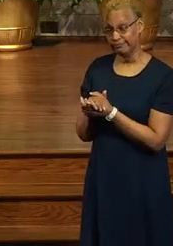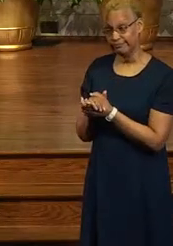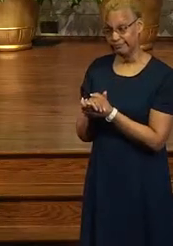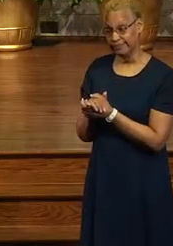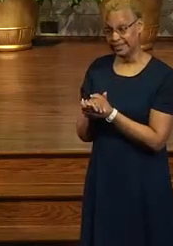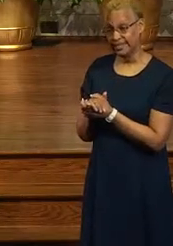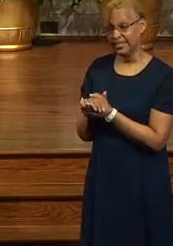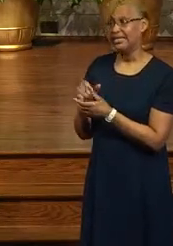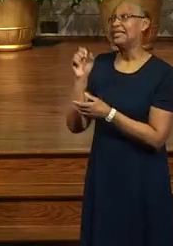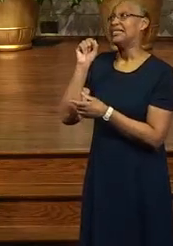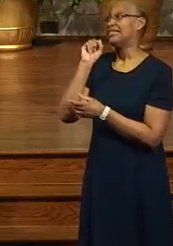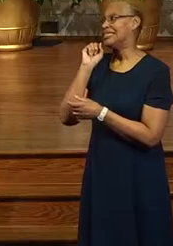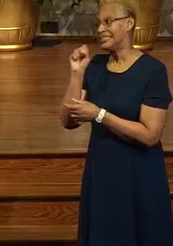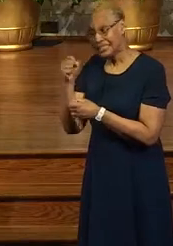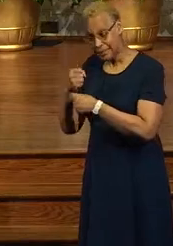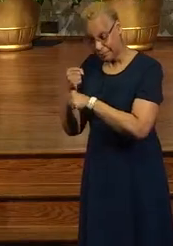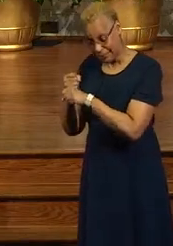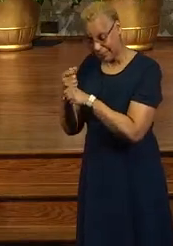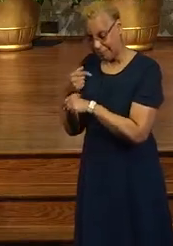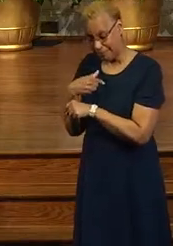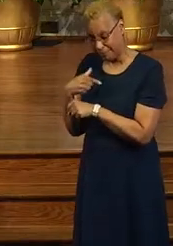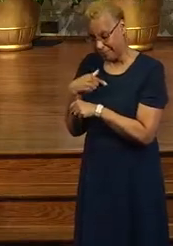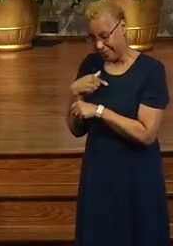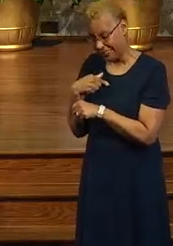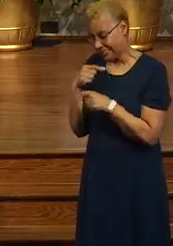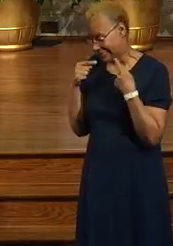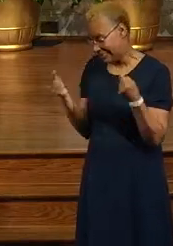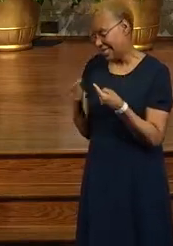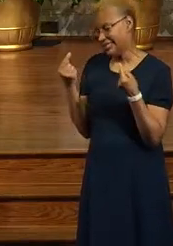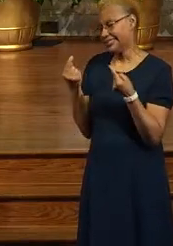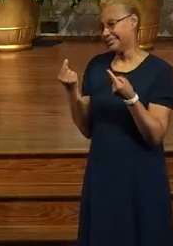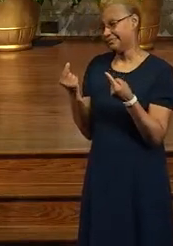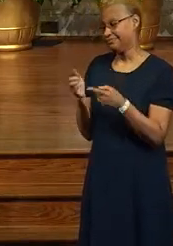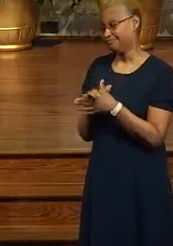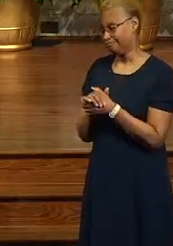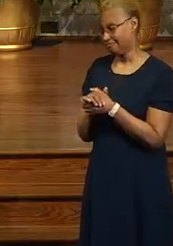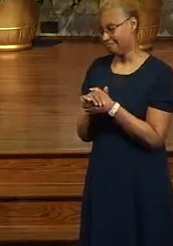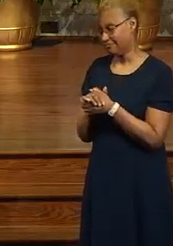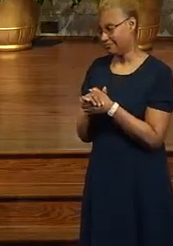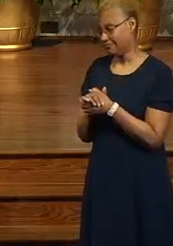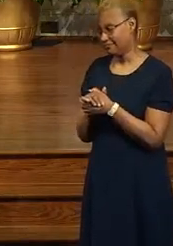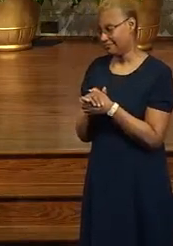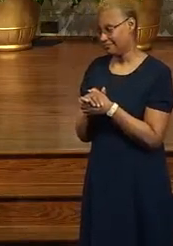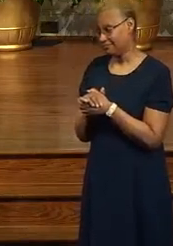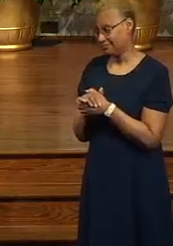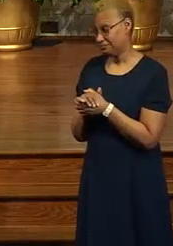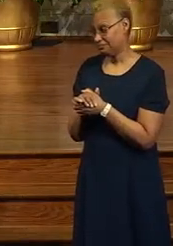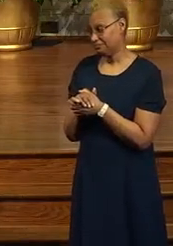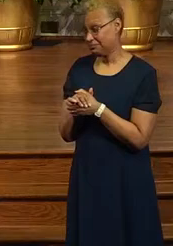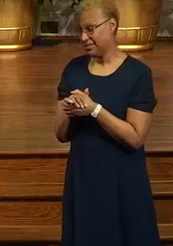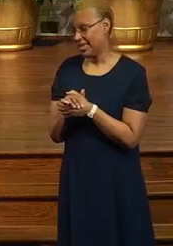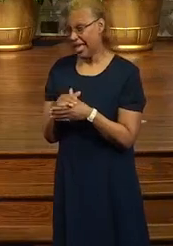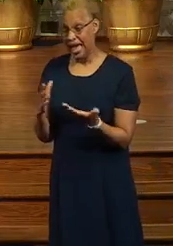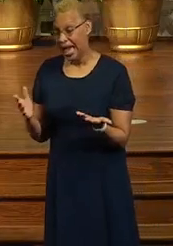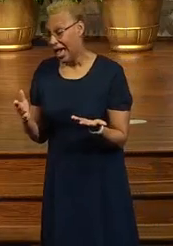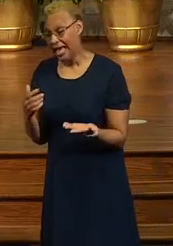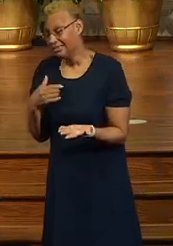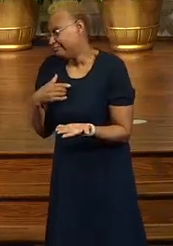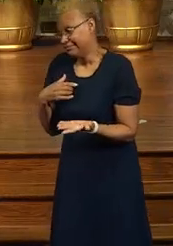she caused me to fall. In other words, I didn't ask for